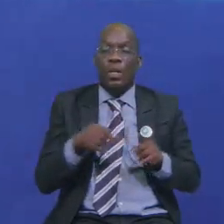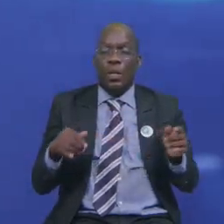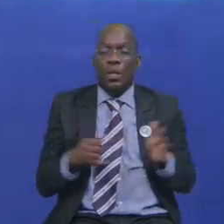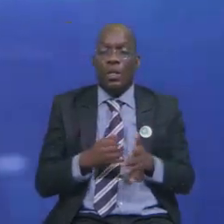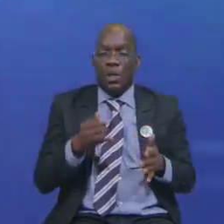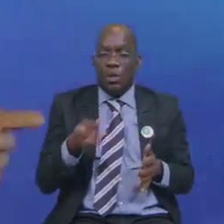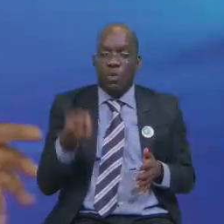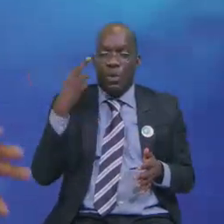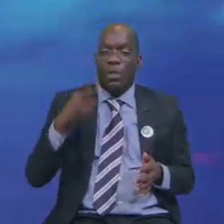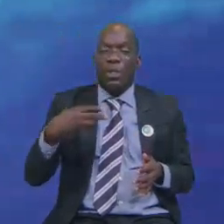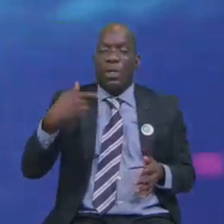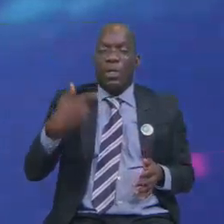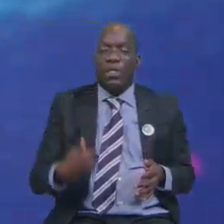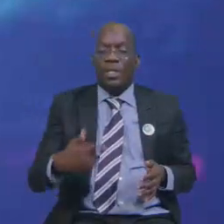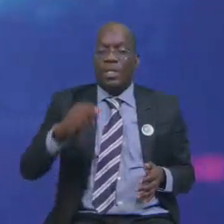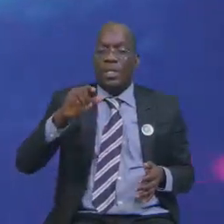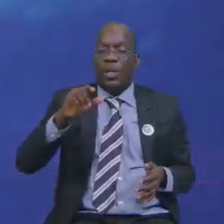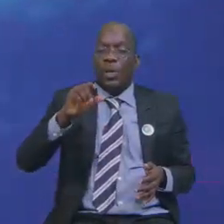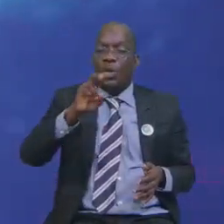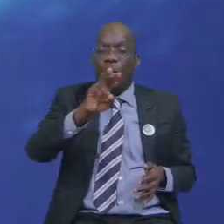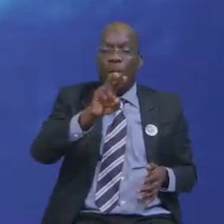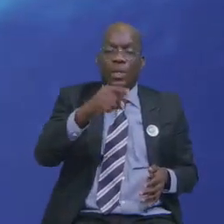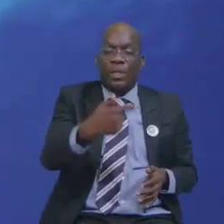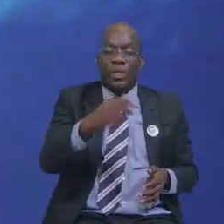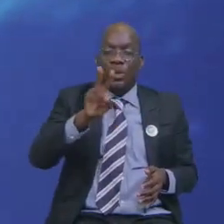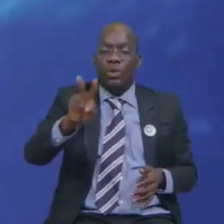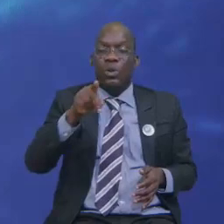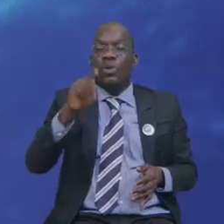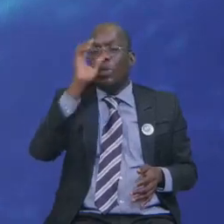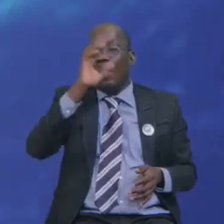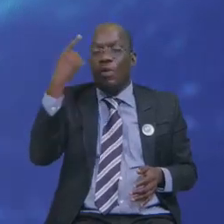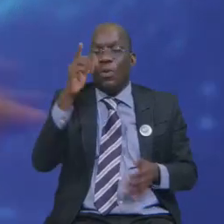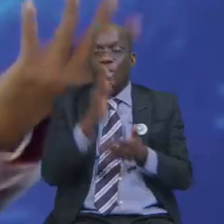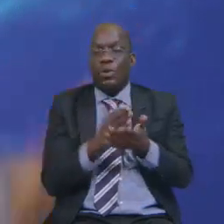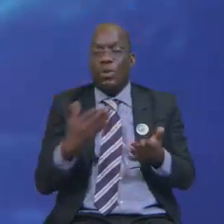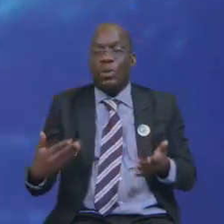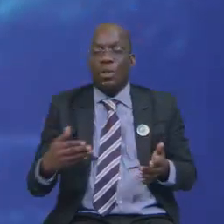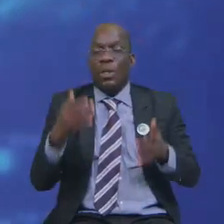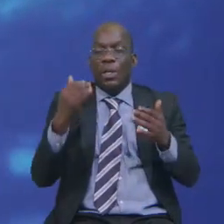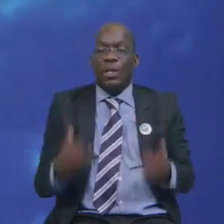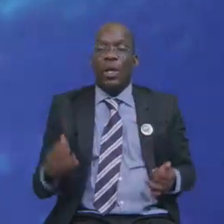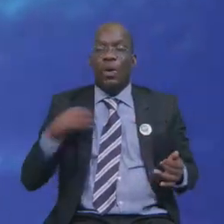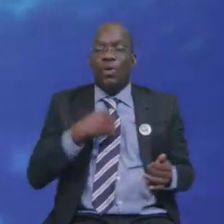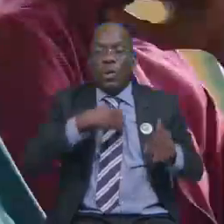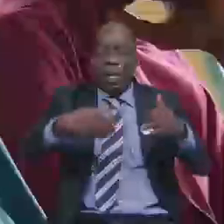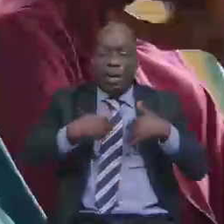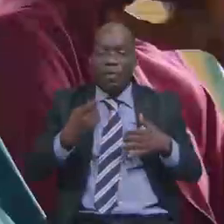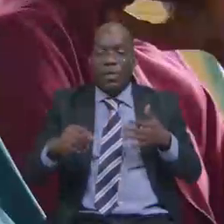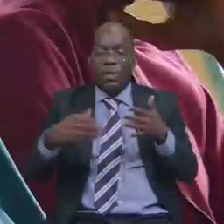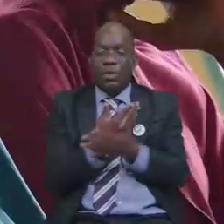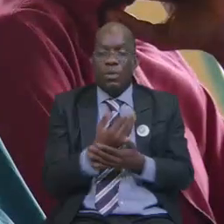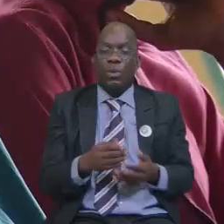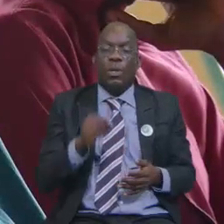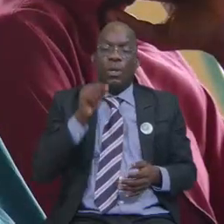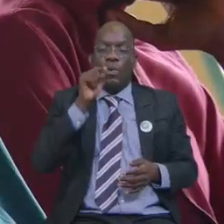G2. How slow it was. You're searching for something. Now that's the old. Now we have the new.